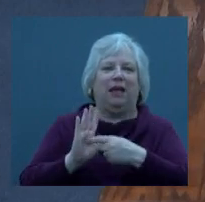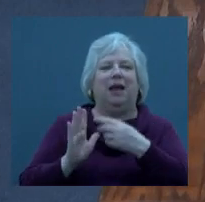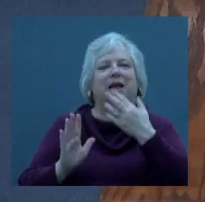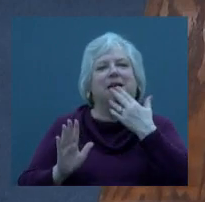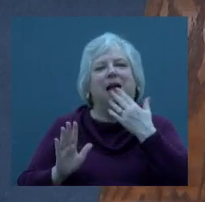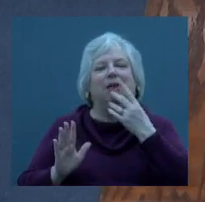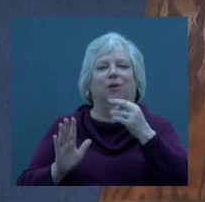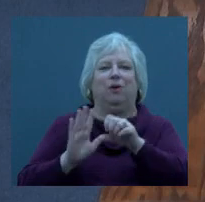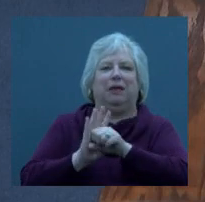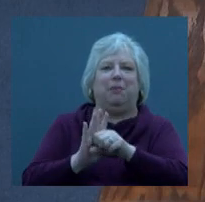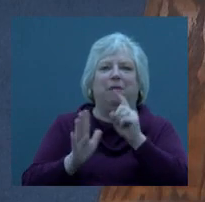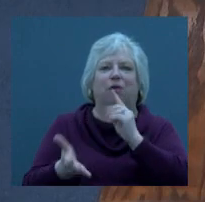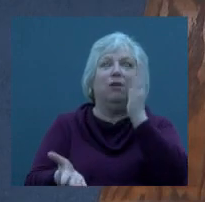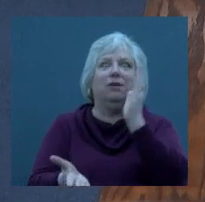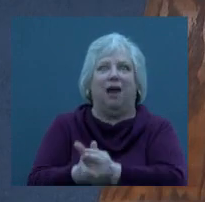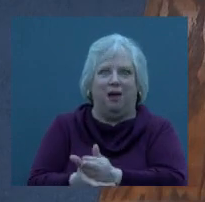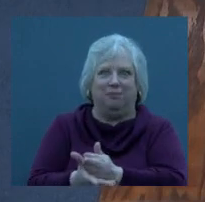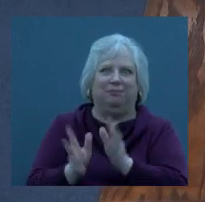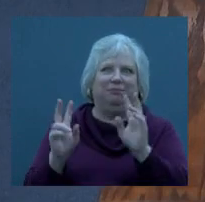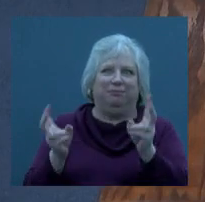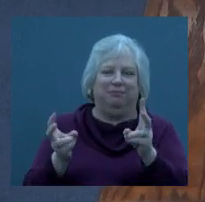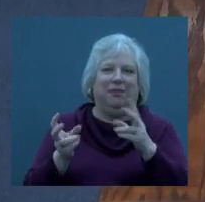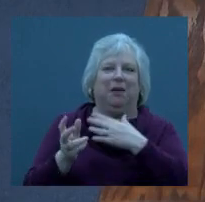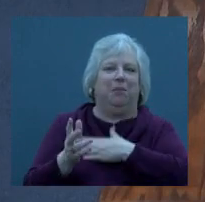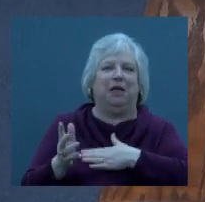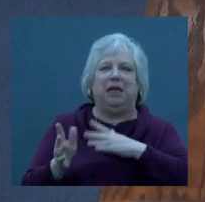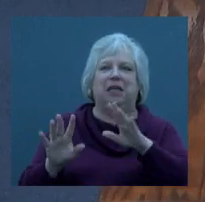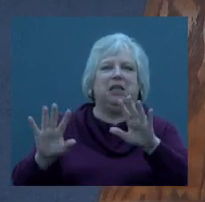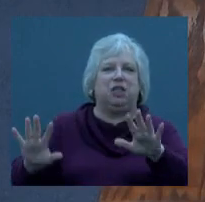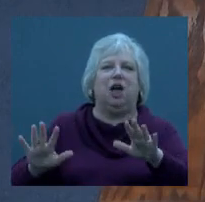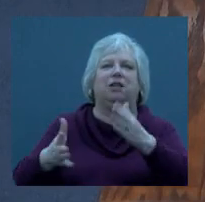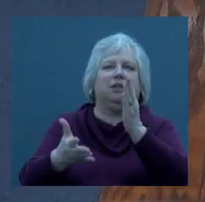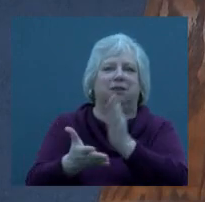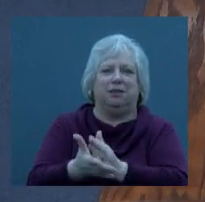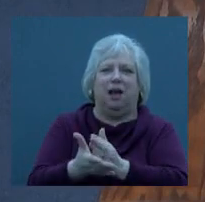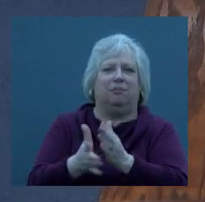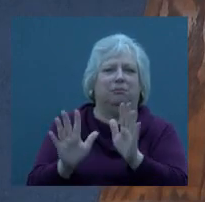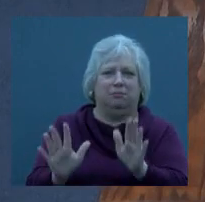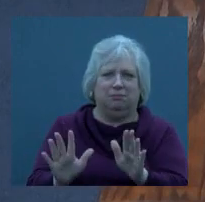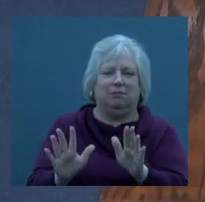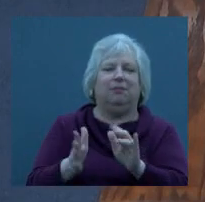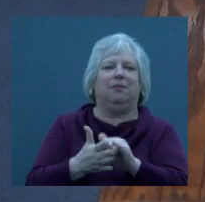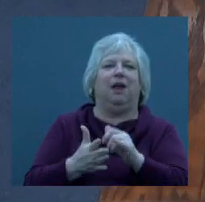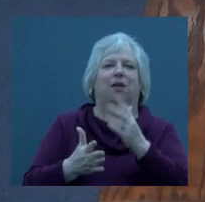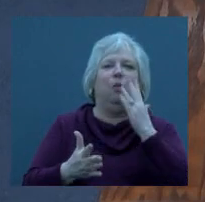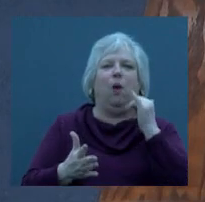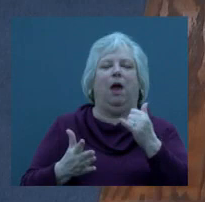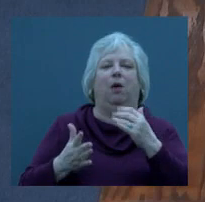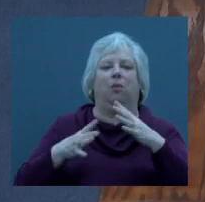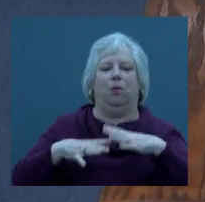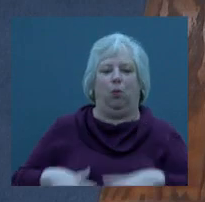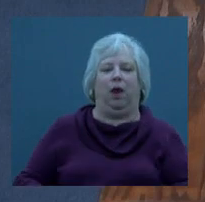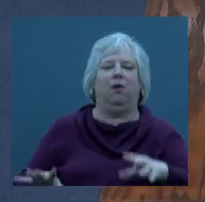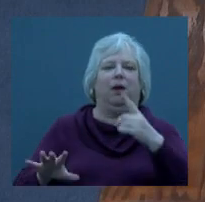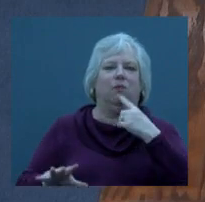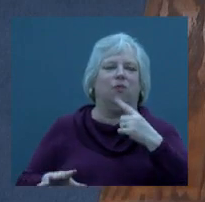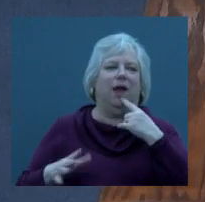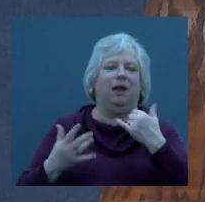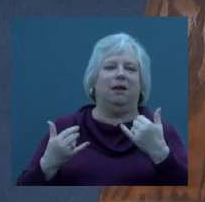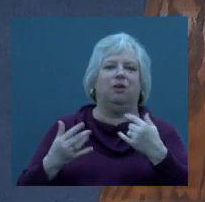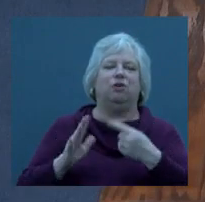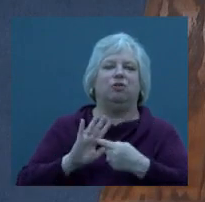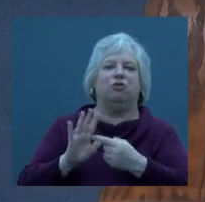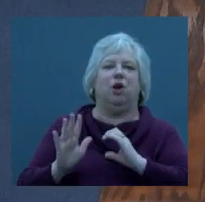color or symbol for stop, please just stop. That's what we're wearing this color for today, to show our